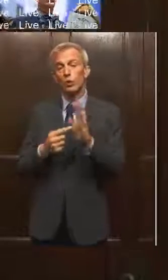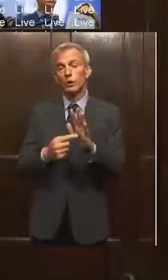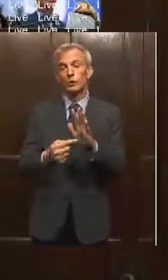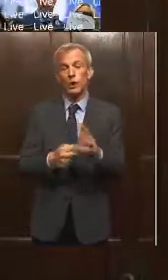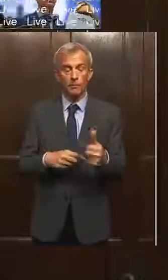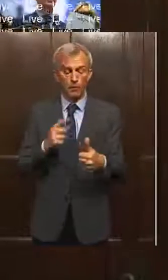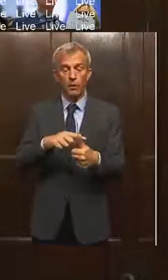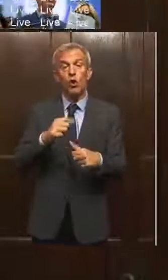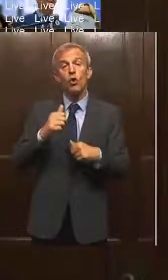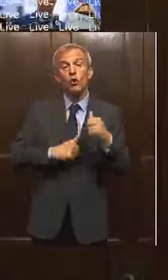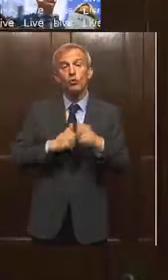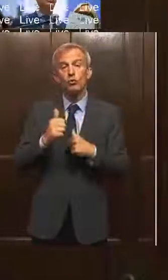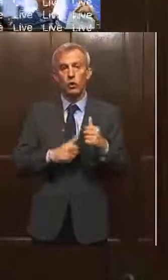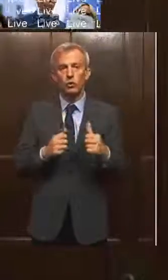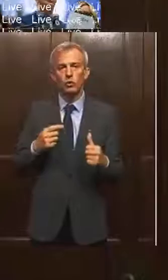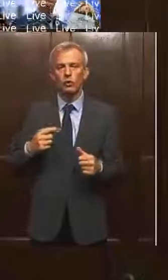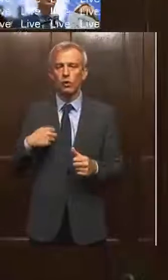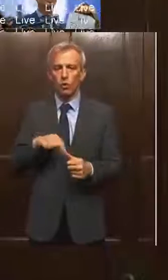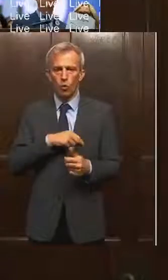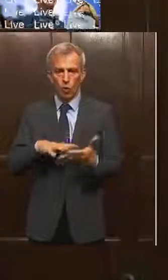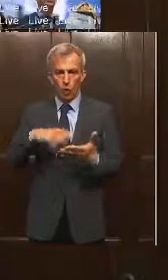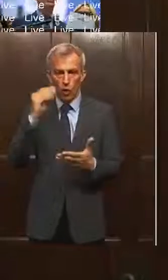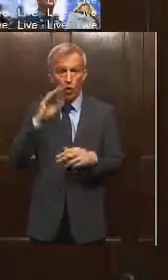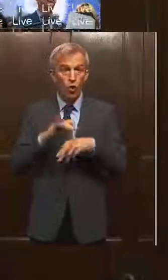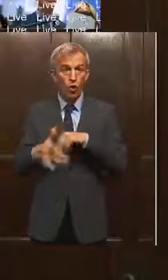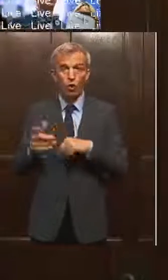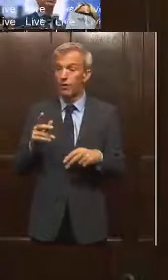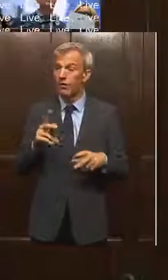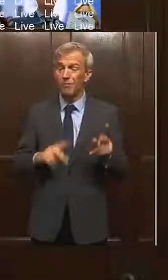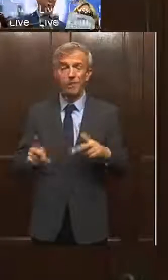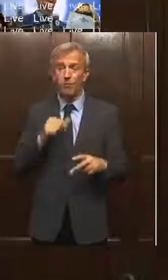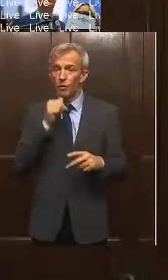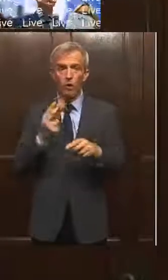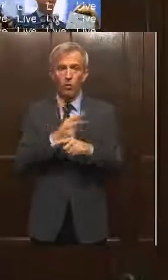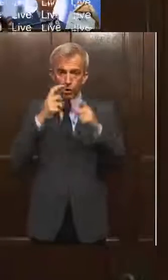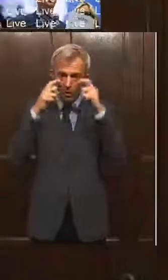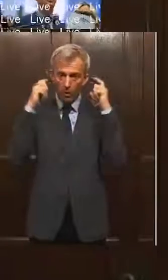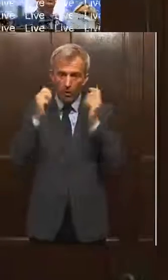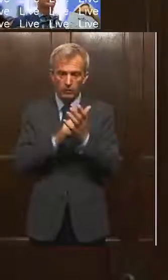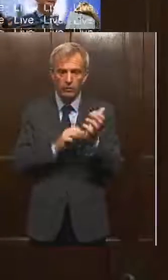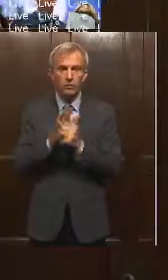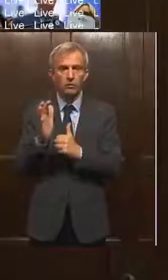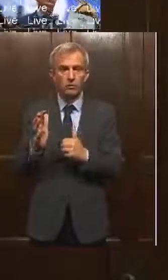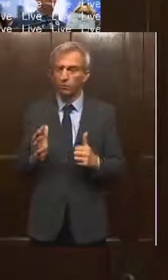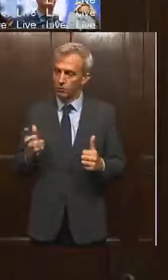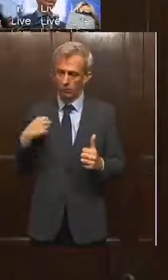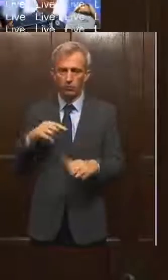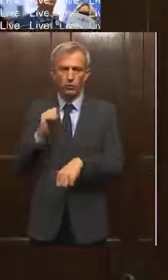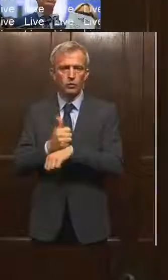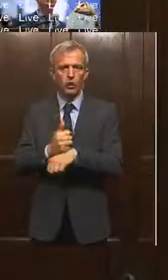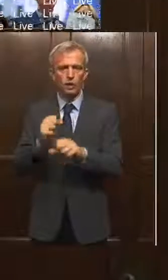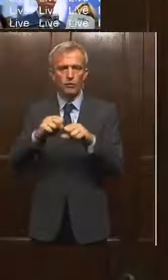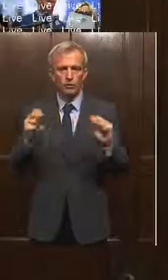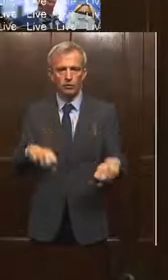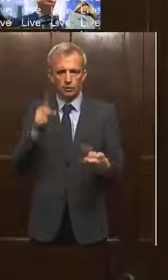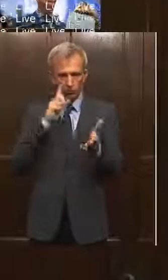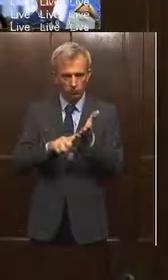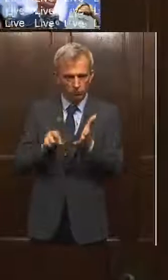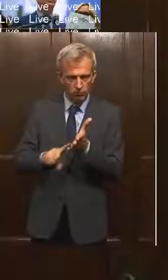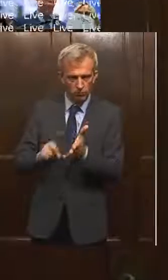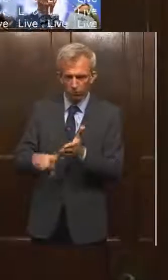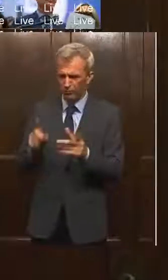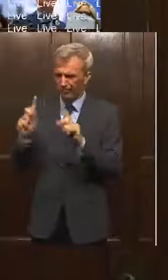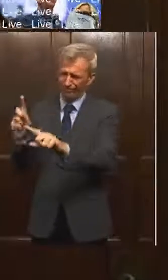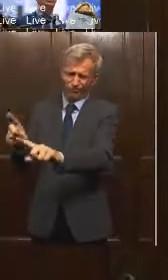started with. When we learned early on that people weren't using PPE and stuff, we set up a system of inspections and inspectors, went to thousands of